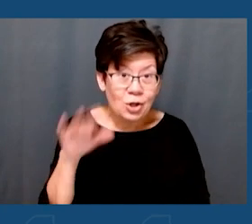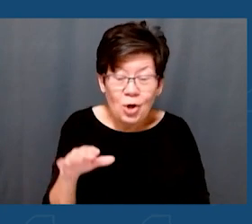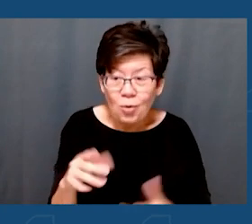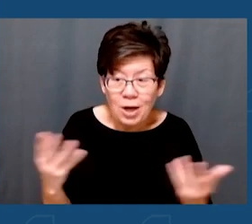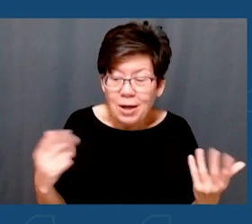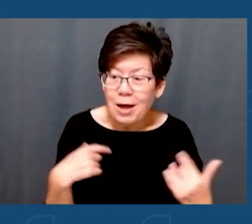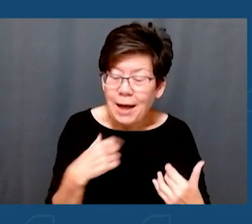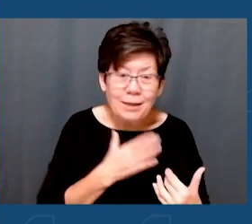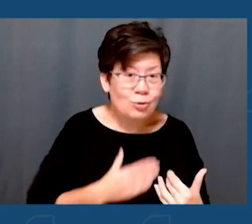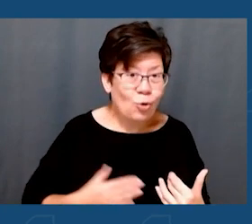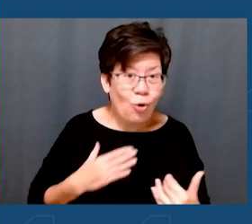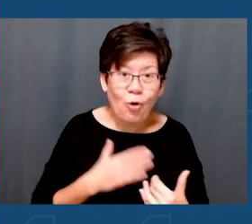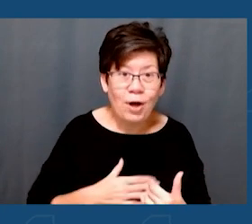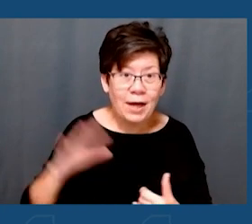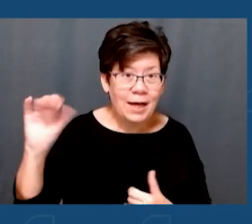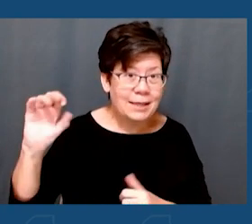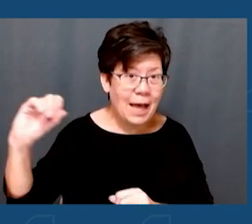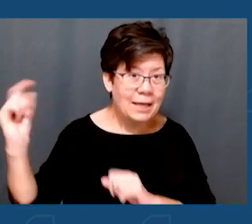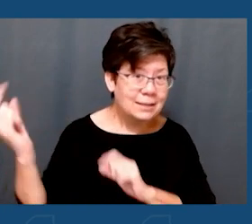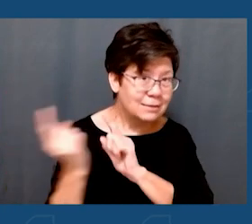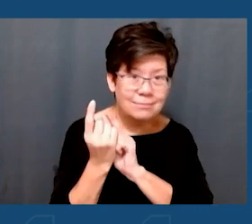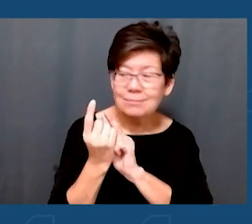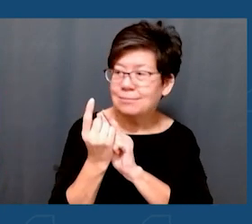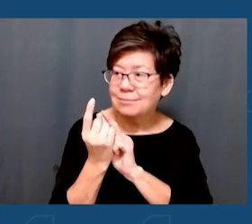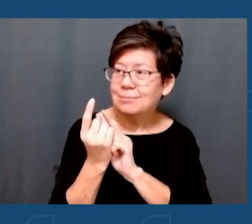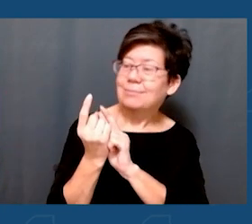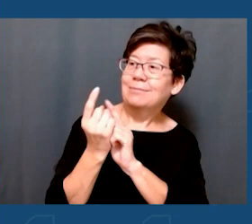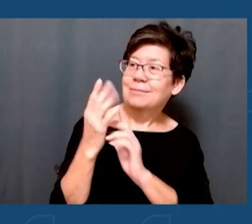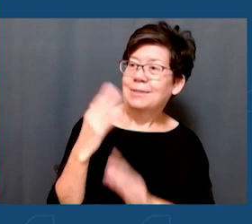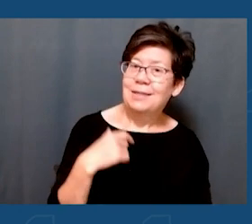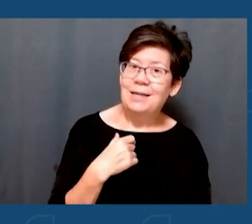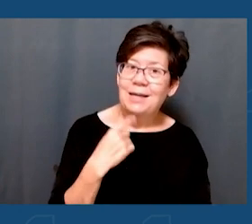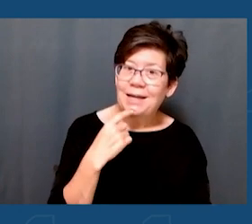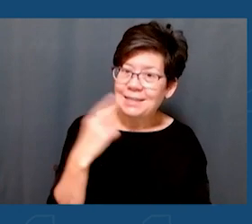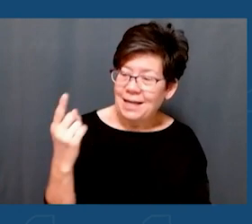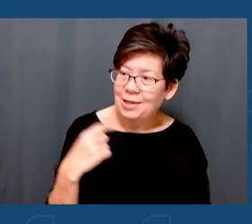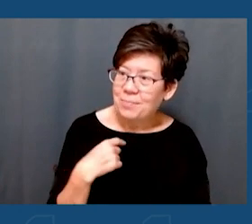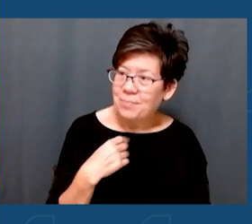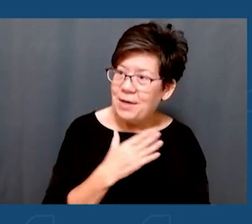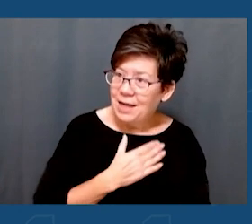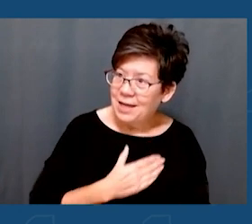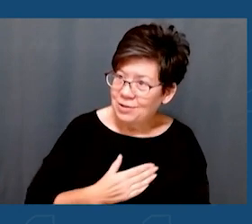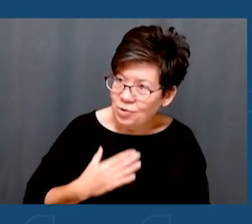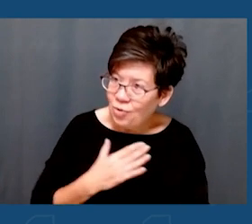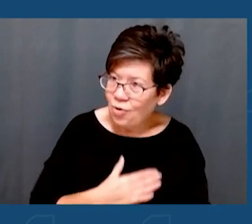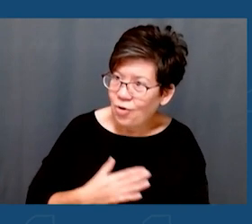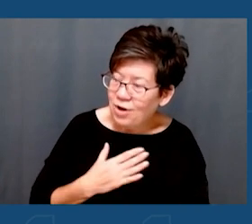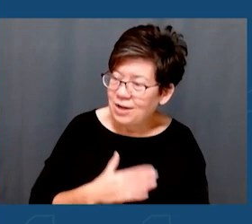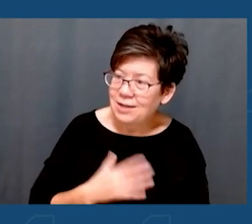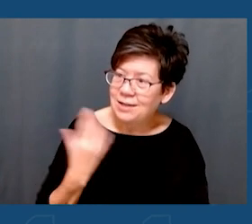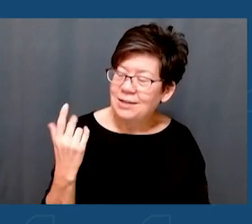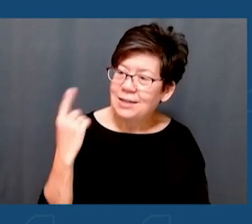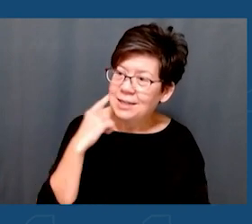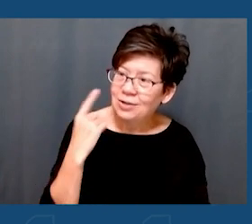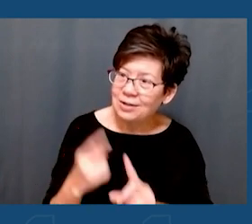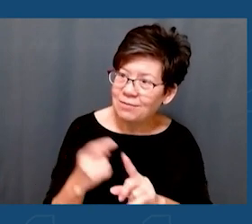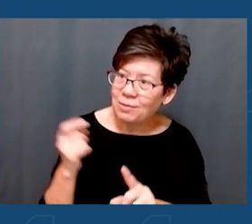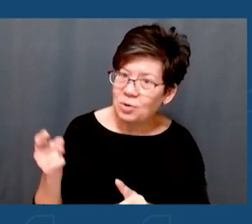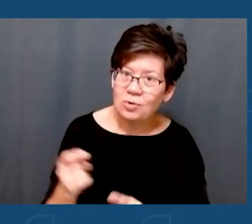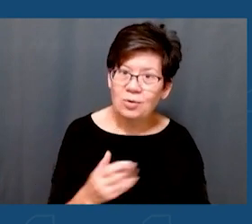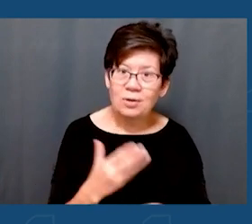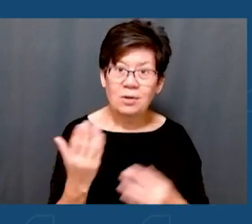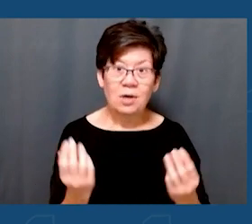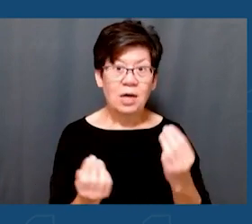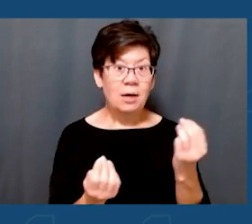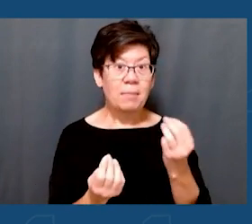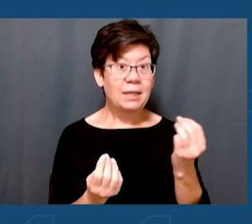from Kaz, and I tell him that I enjoy hearing from him. And so on a Monday, the